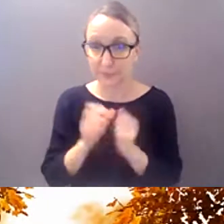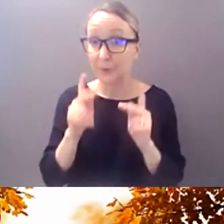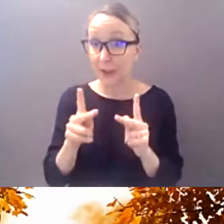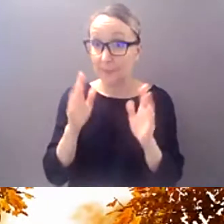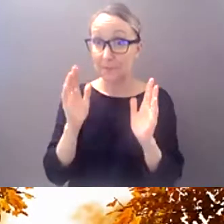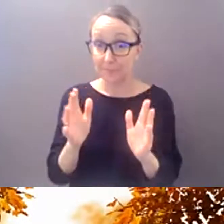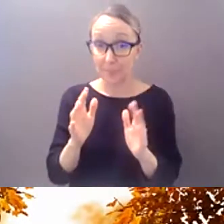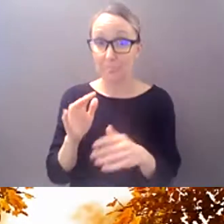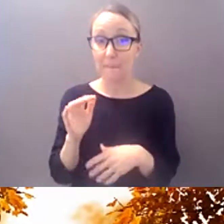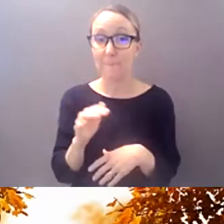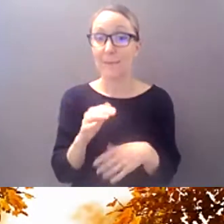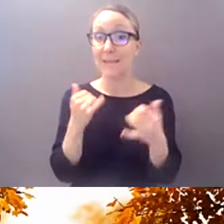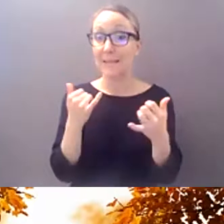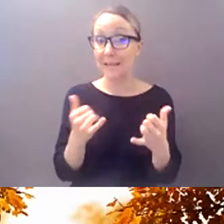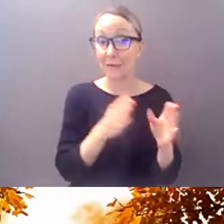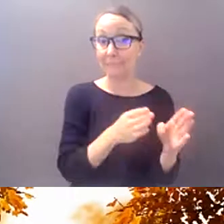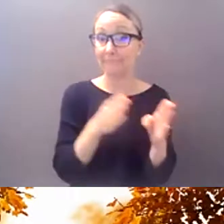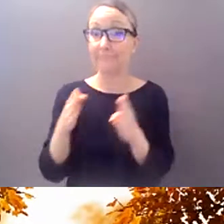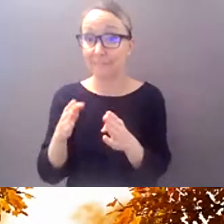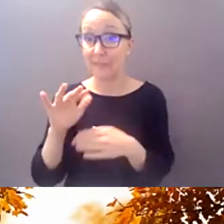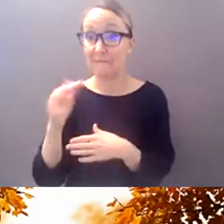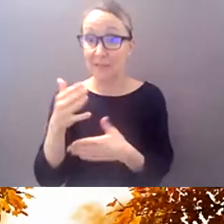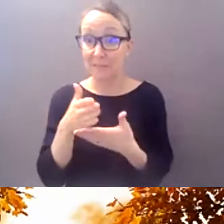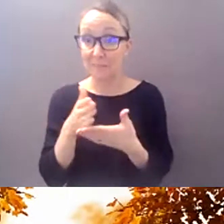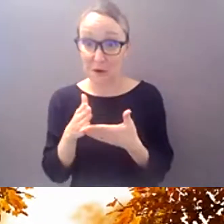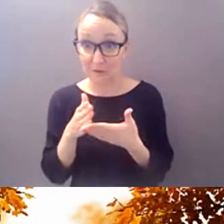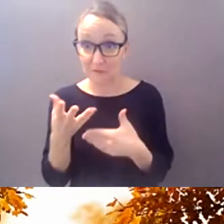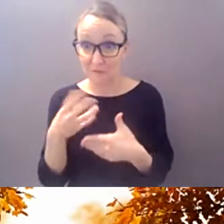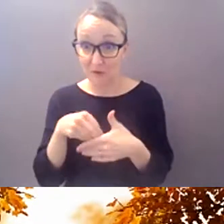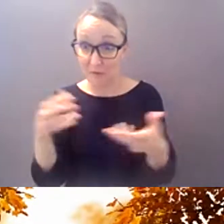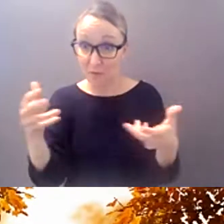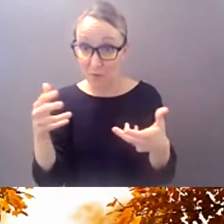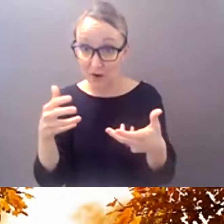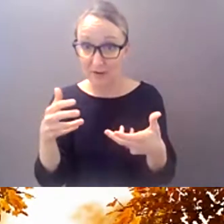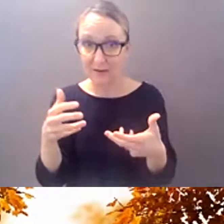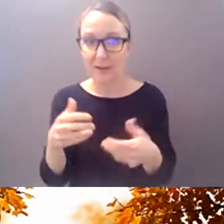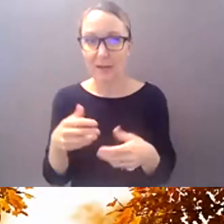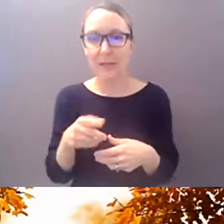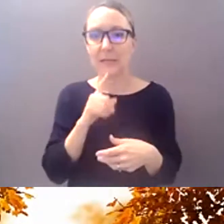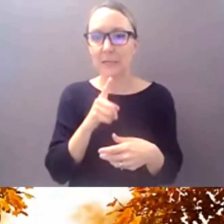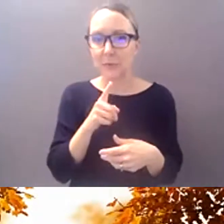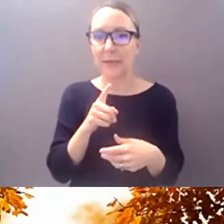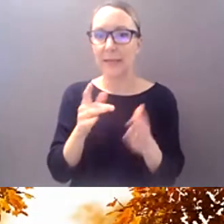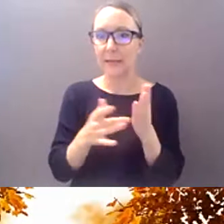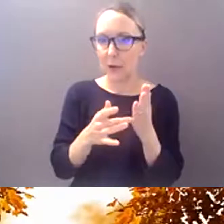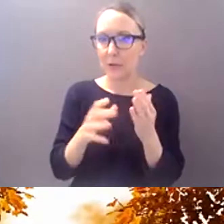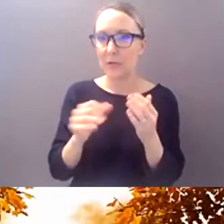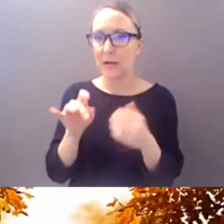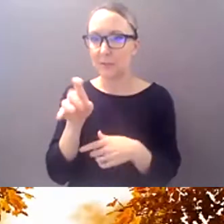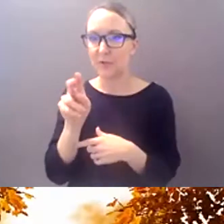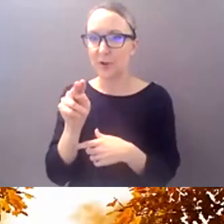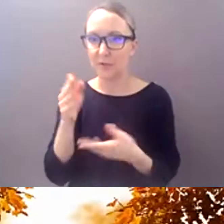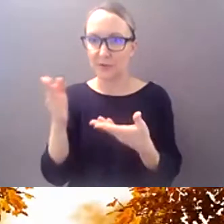the fifth piece on our continuum is the essential backbone of technology and administrative services. We're currently in